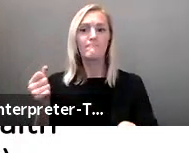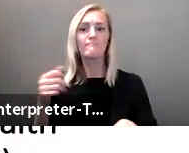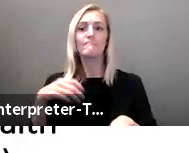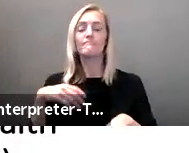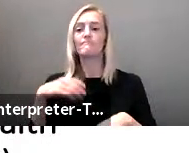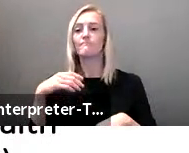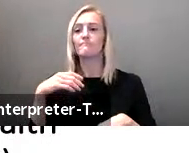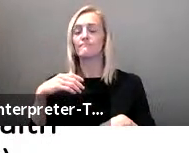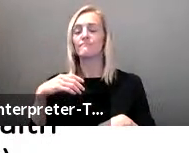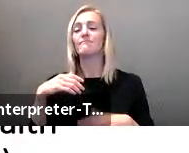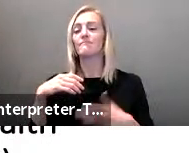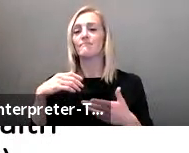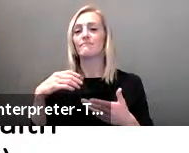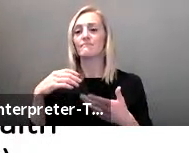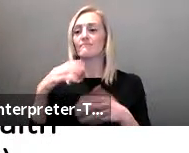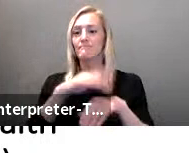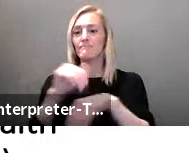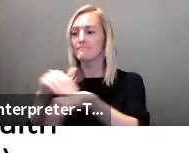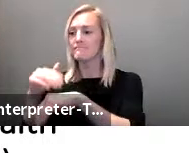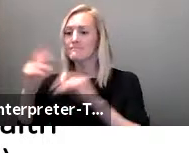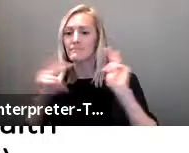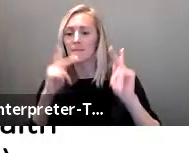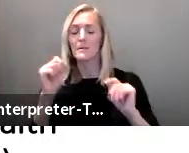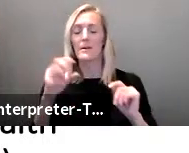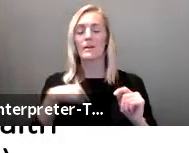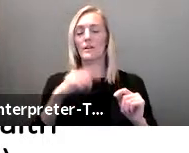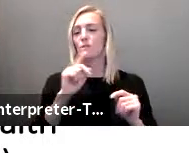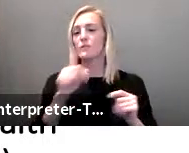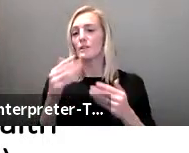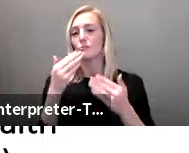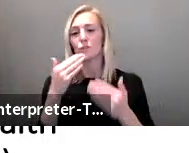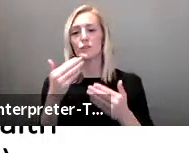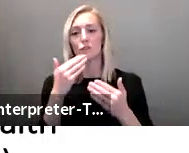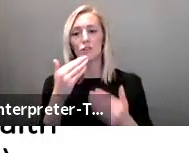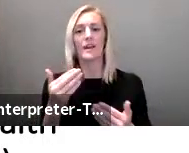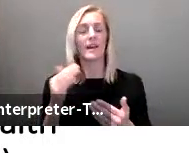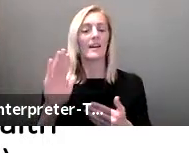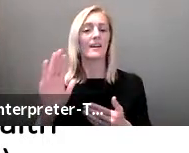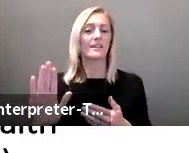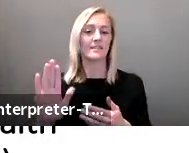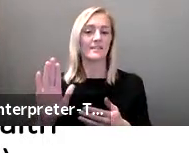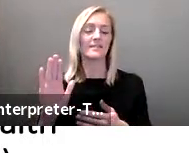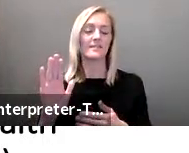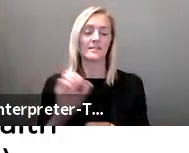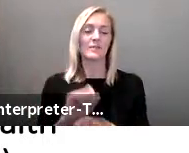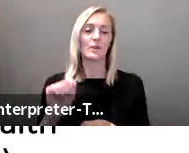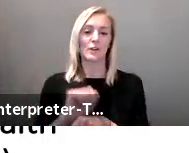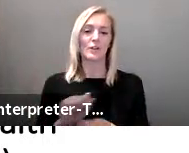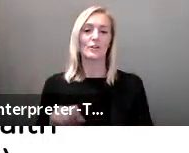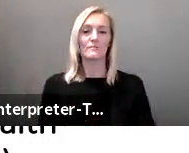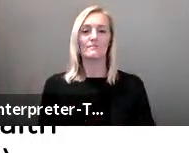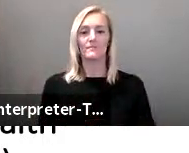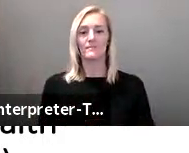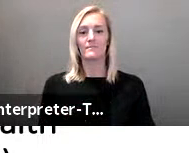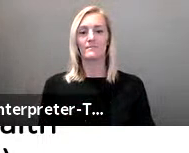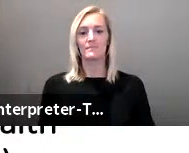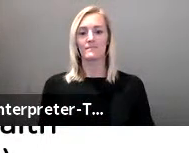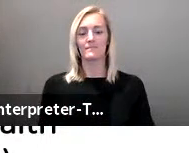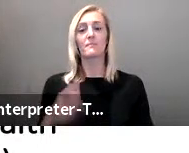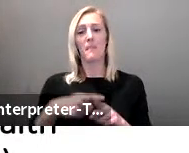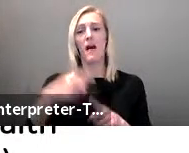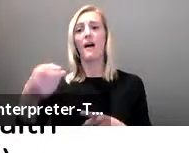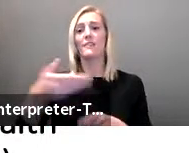on it. And I just truly appreciate everything that she has done. And that means including me in on this